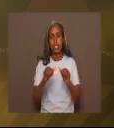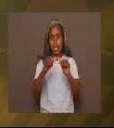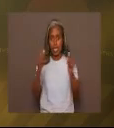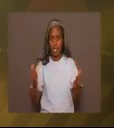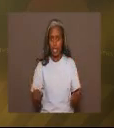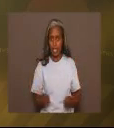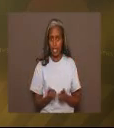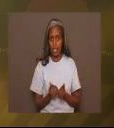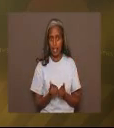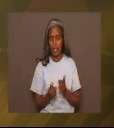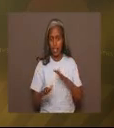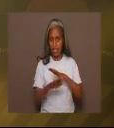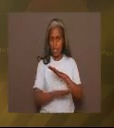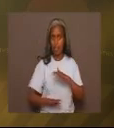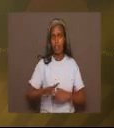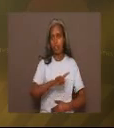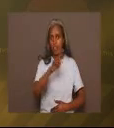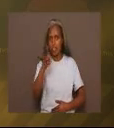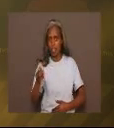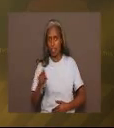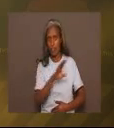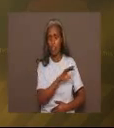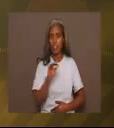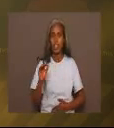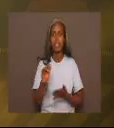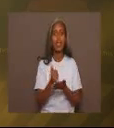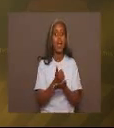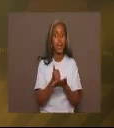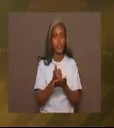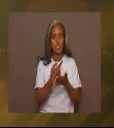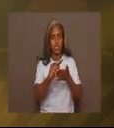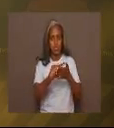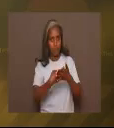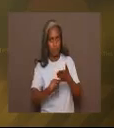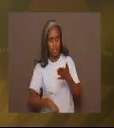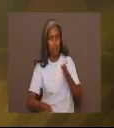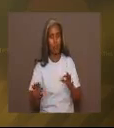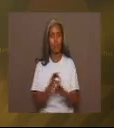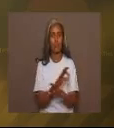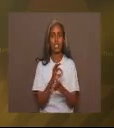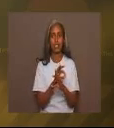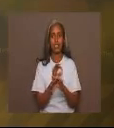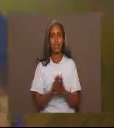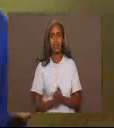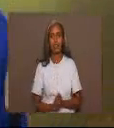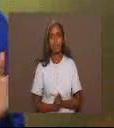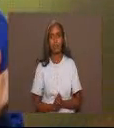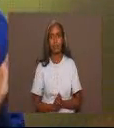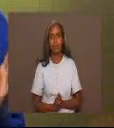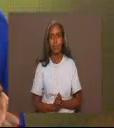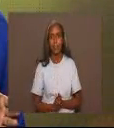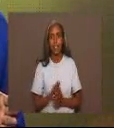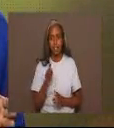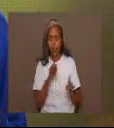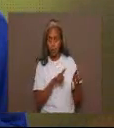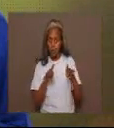area under a curve and the average value of a function. They